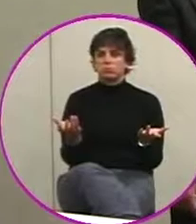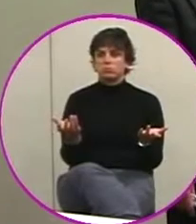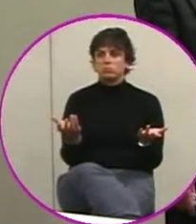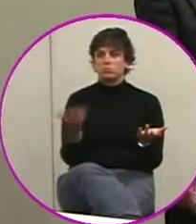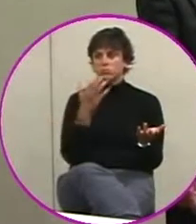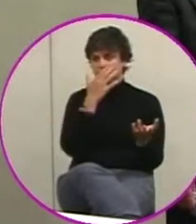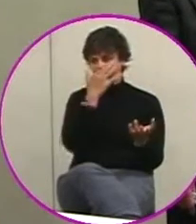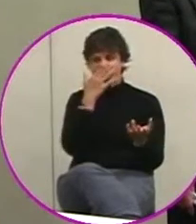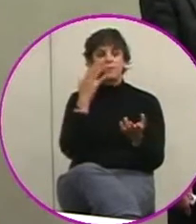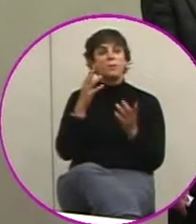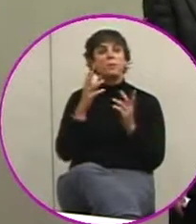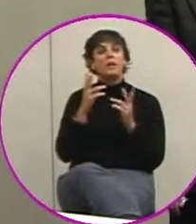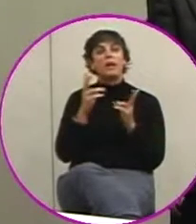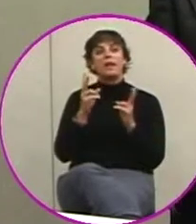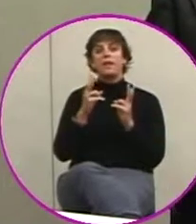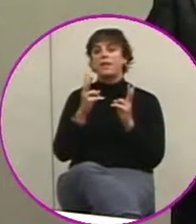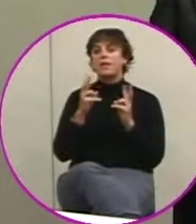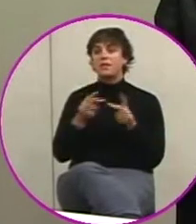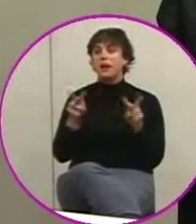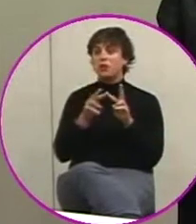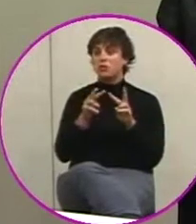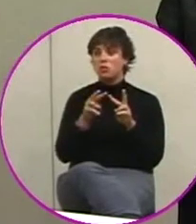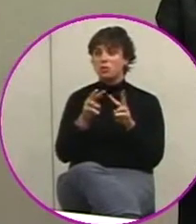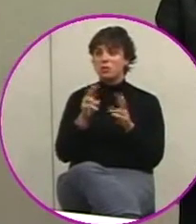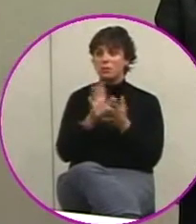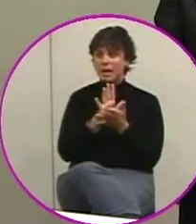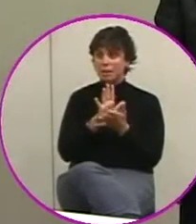Is the value the paper and chemicals?